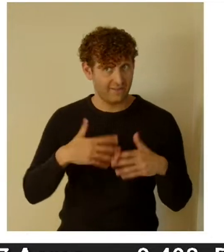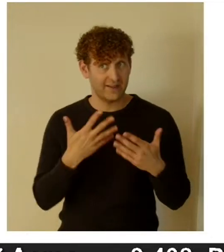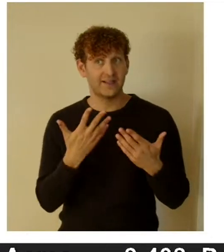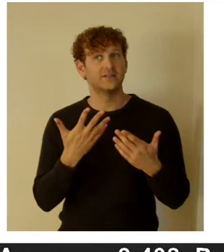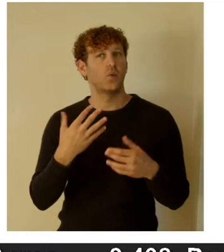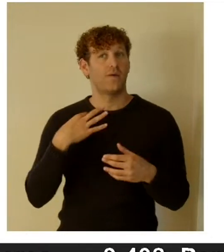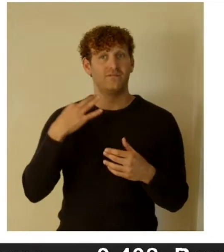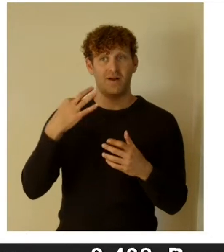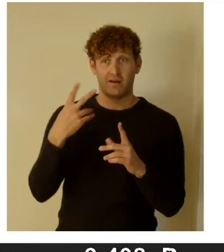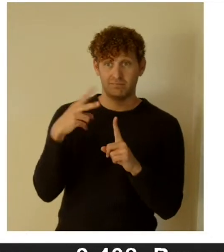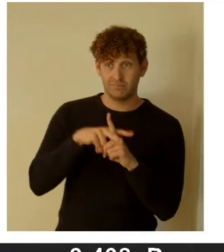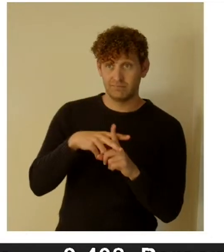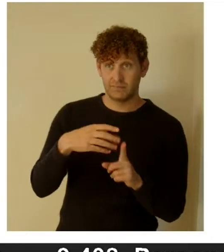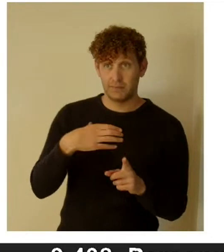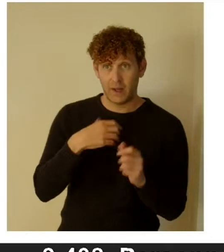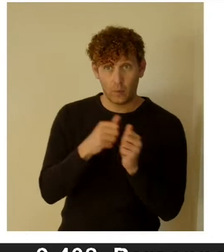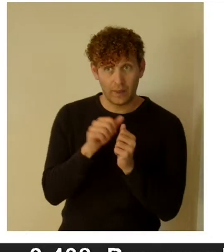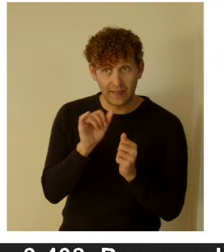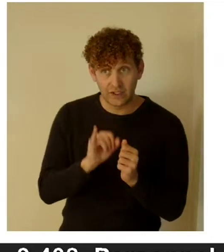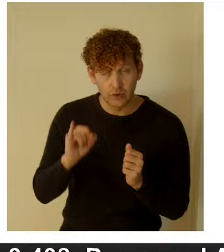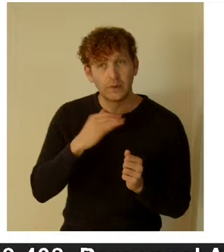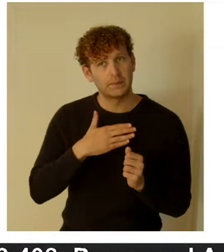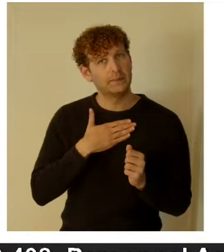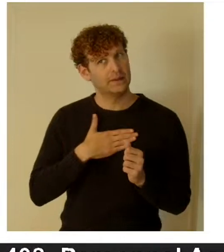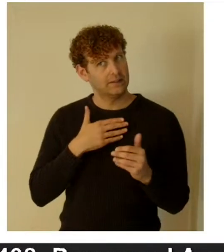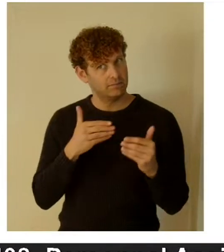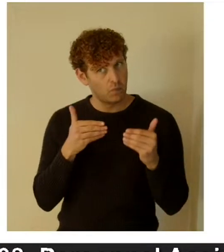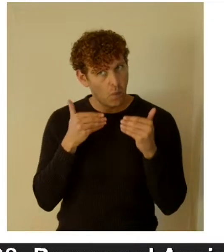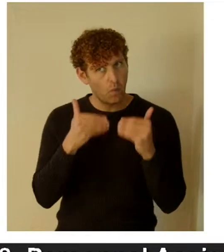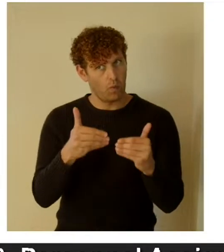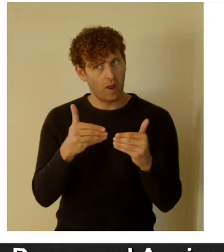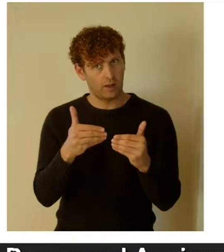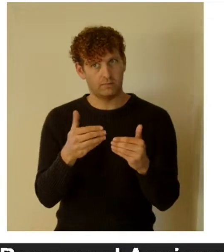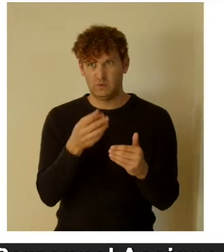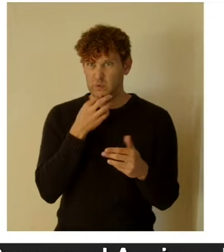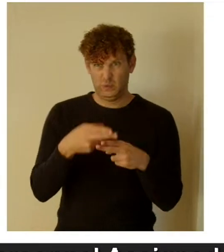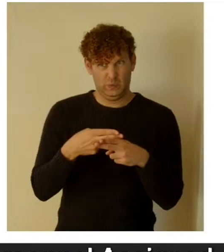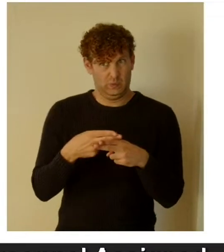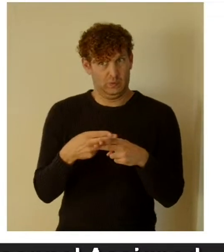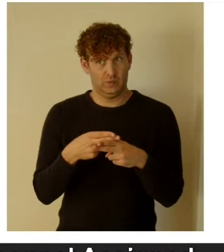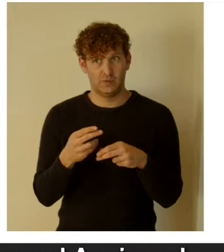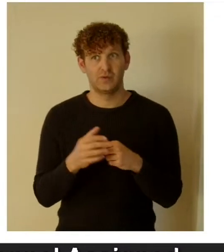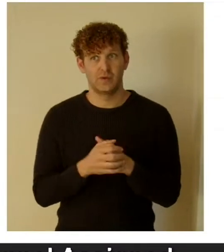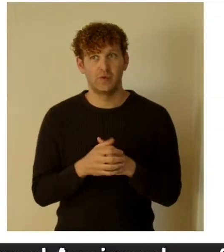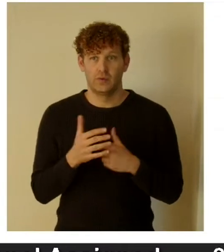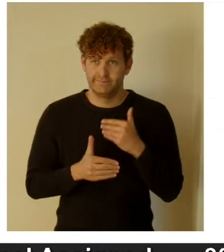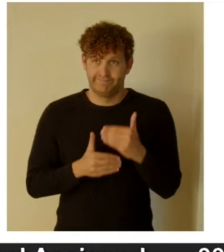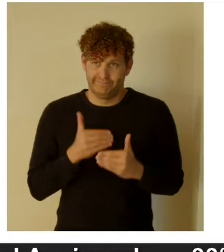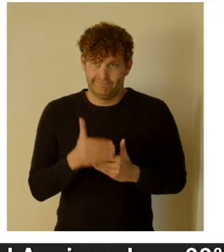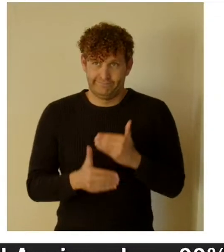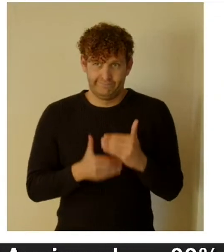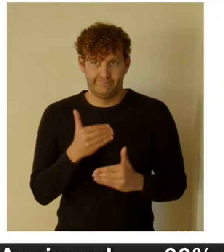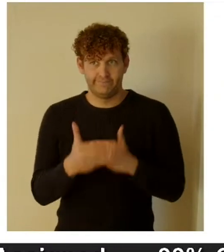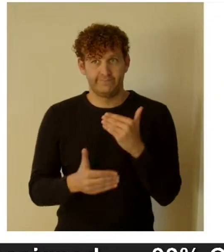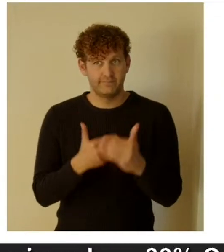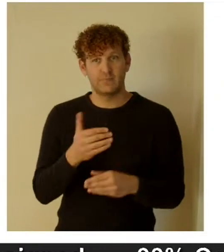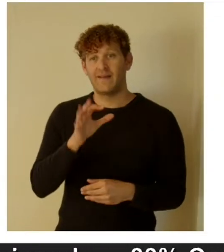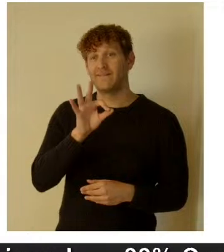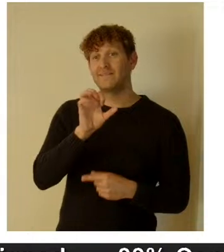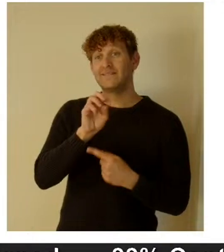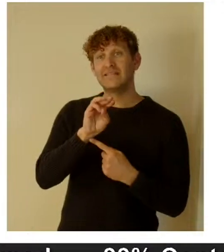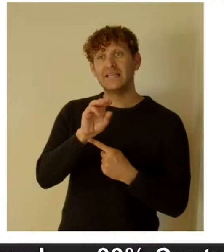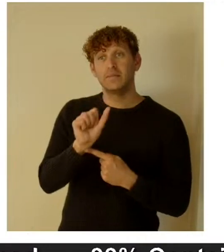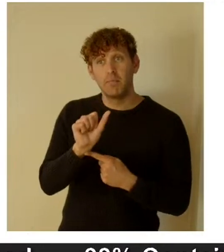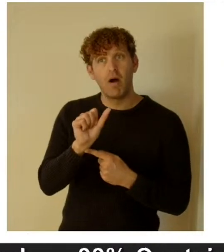provider as soon as possible to get that process started. Many steps within the FEMA application process will require